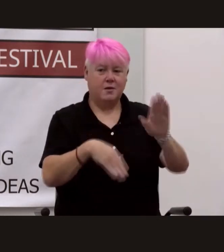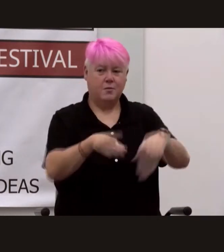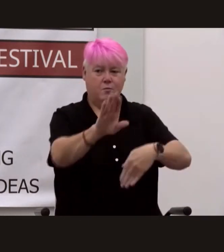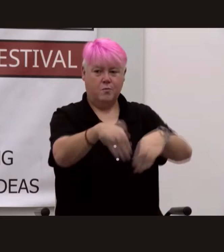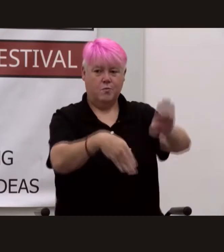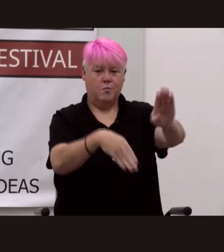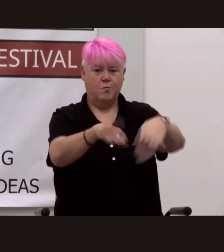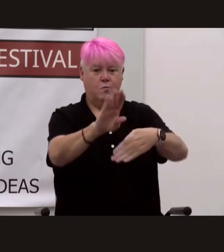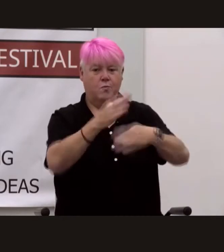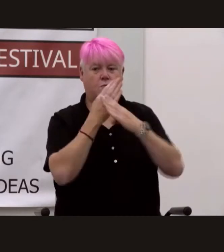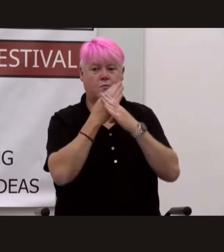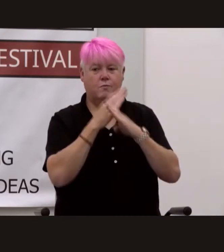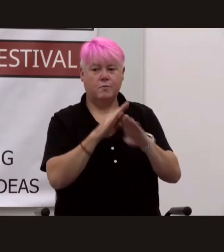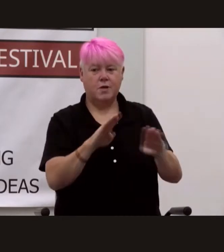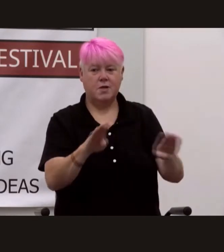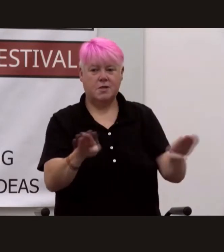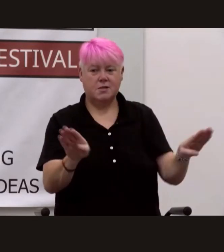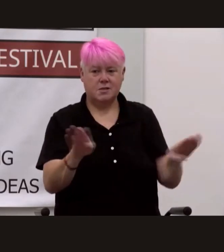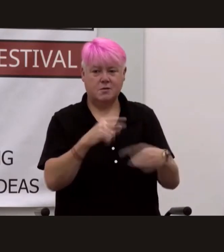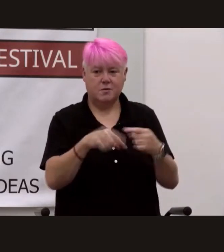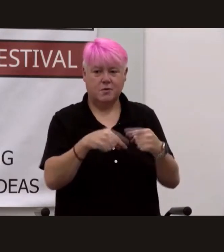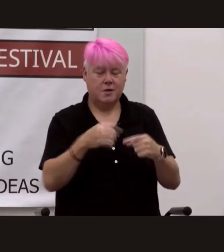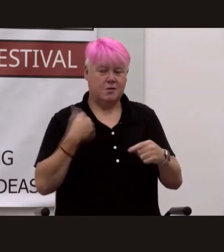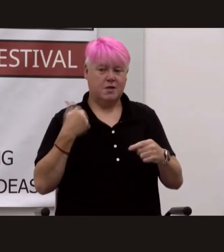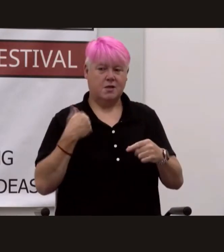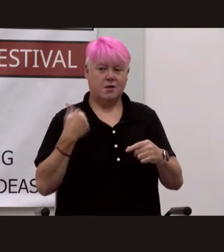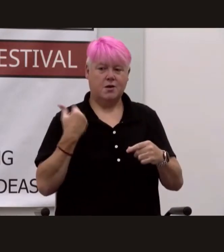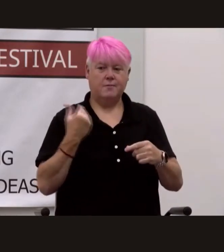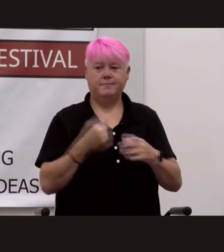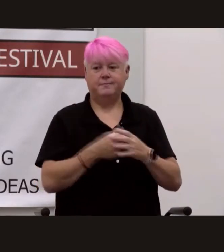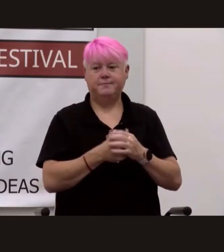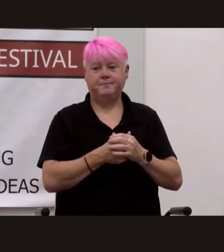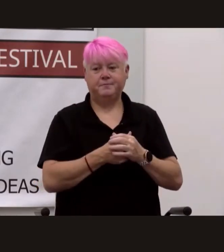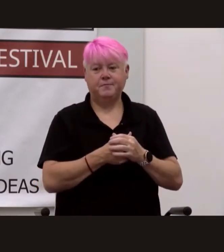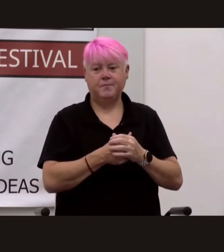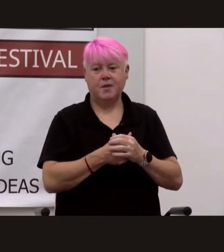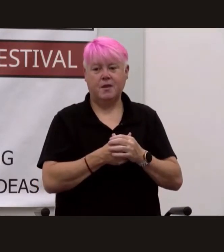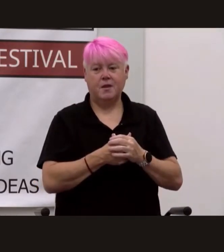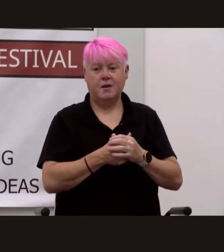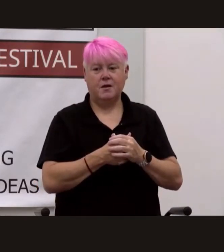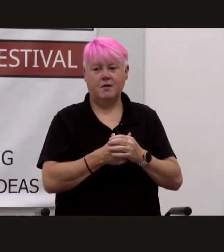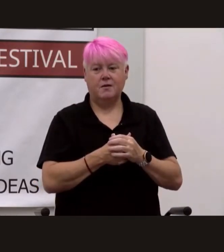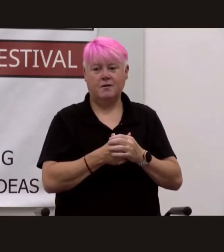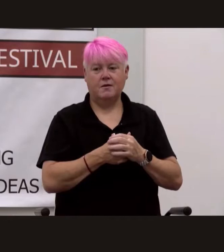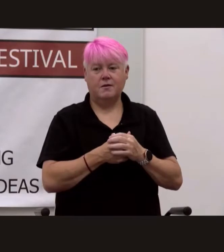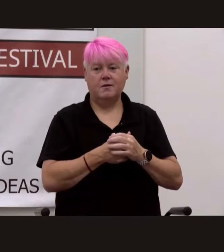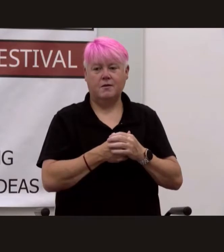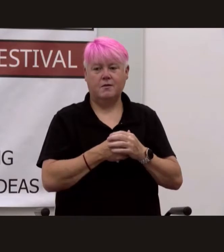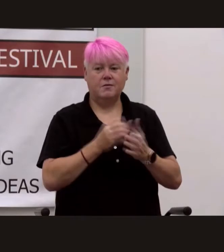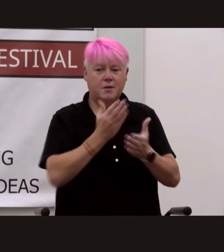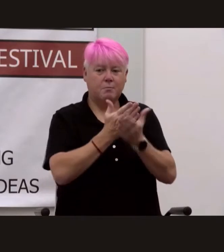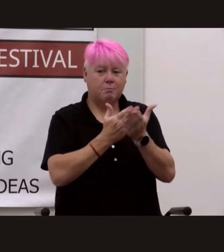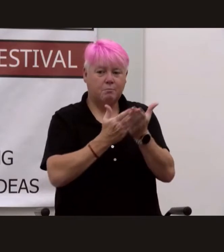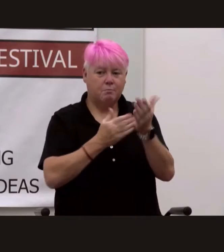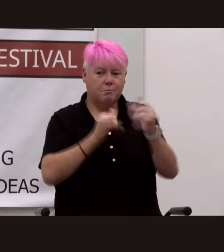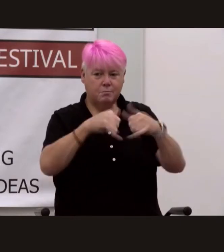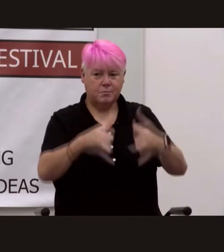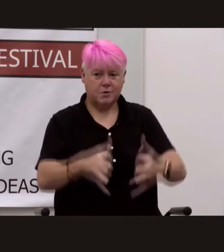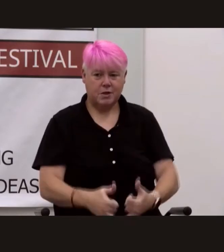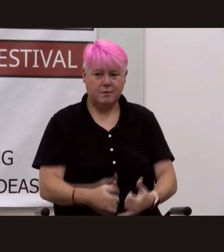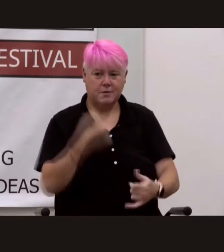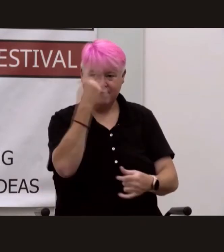long ago when he was a younger man, a line of only half familiar shapes, the faces of